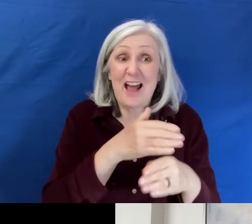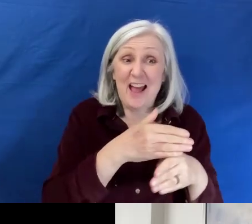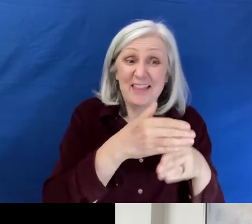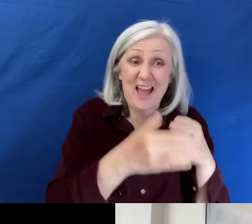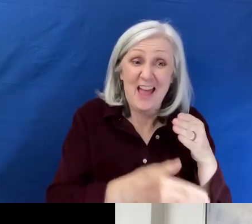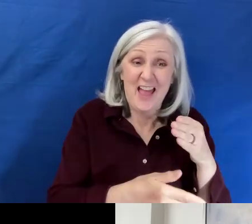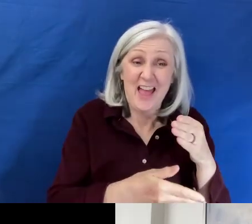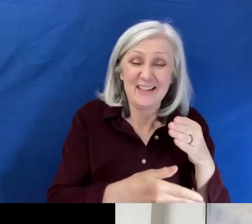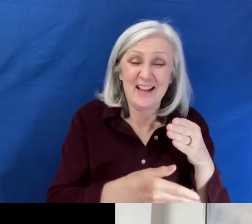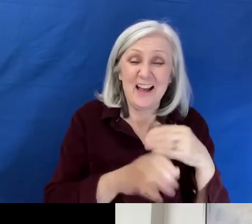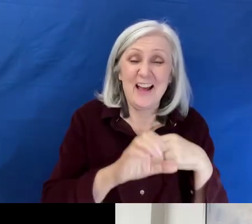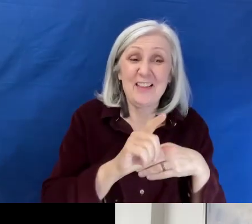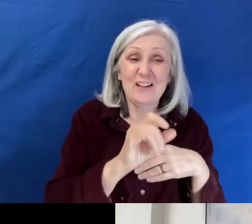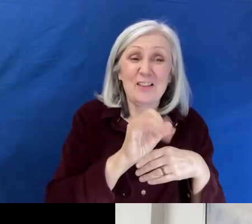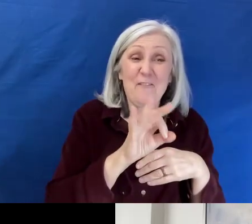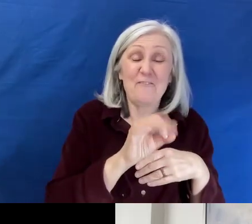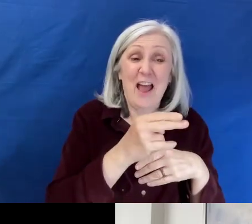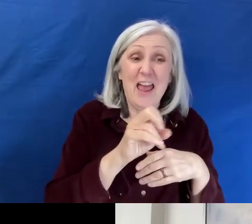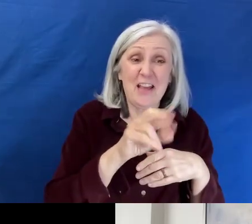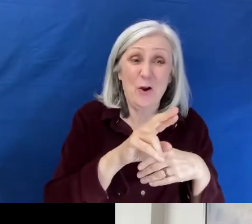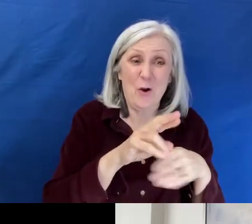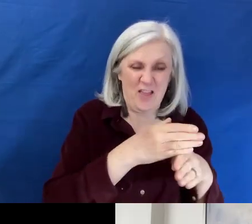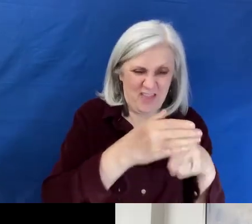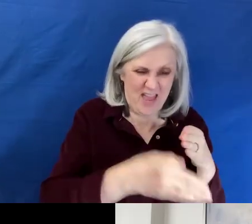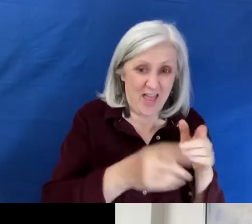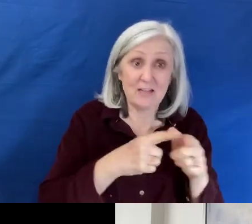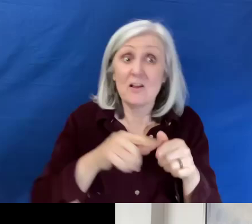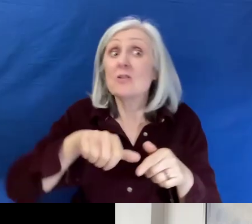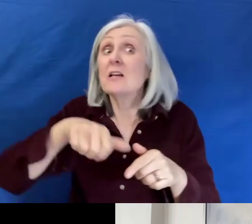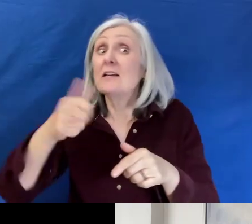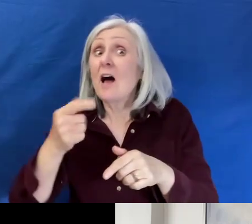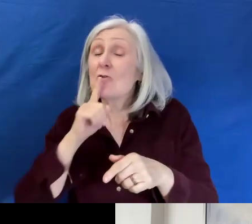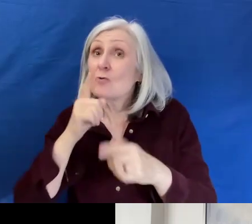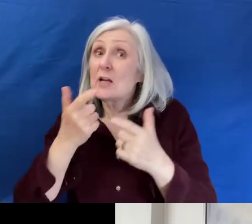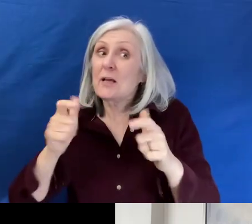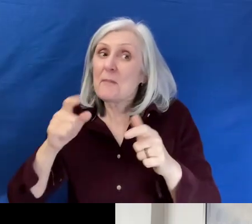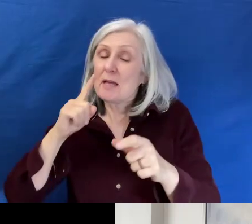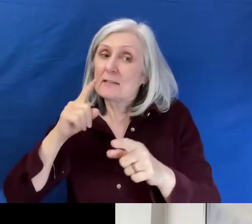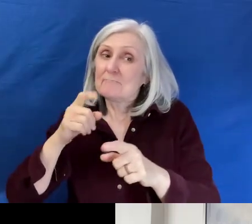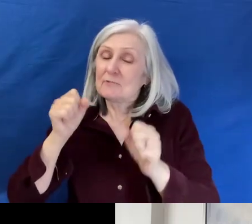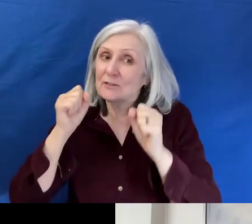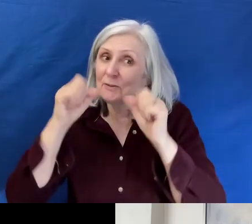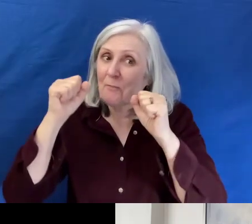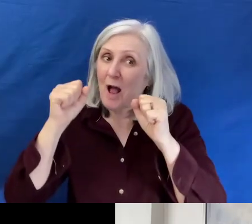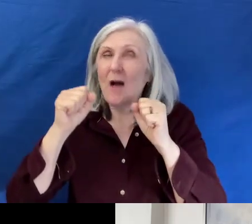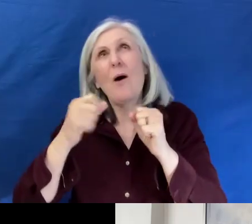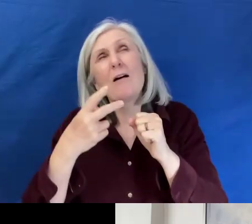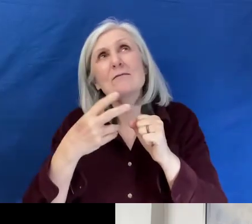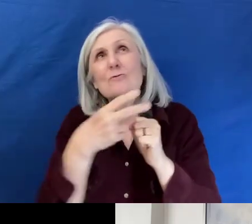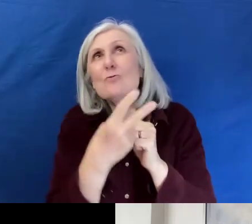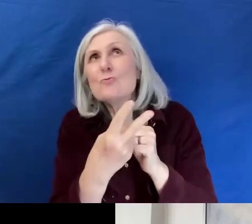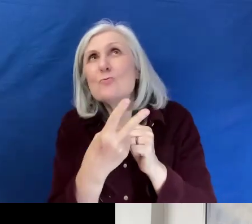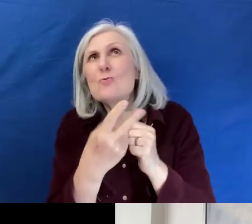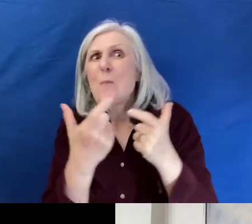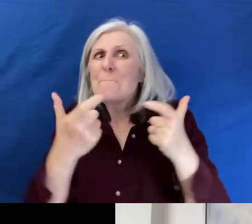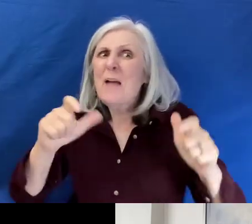my season dog. two. There is another really big cliffhanger. Actually, there's about there's two